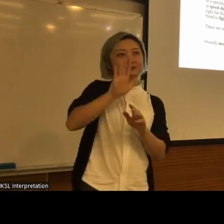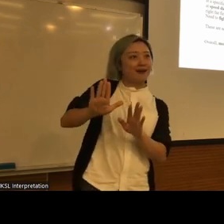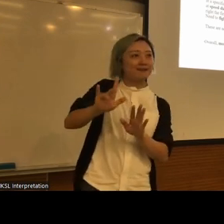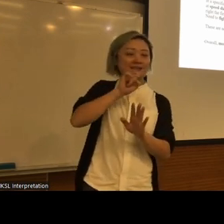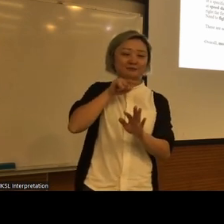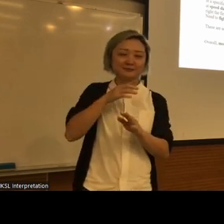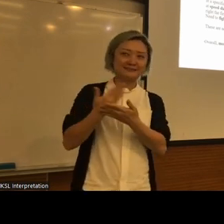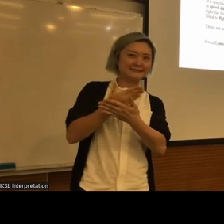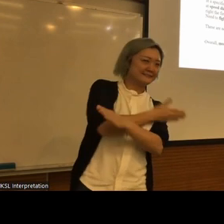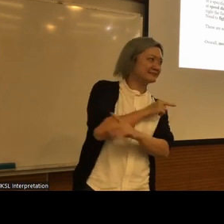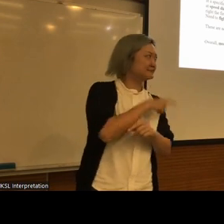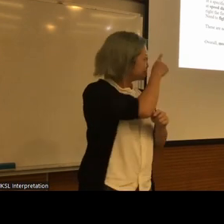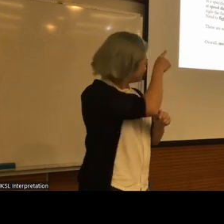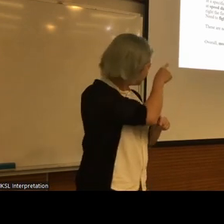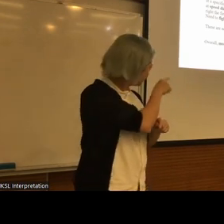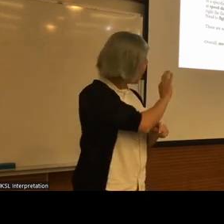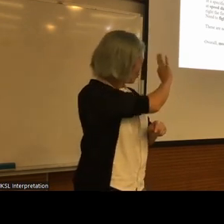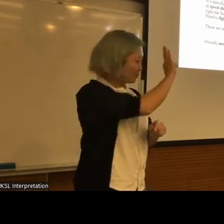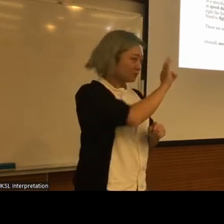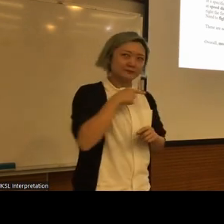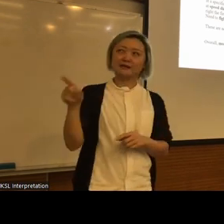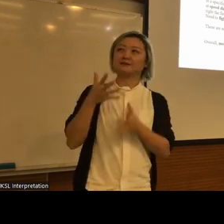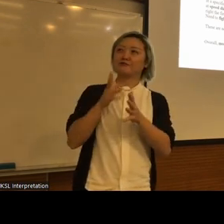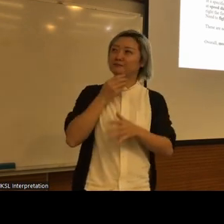because I didn't mention these names before. Sorry.